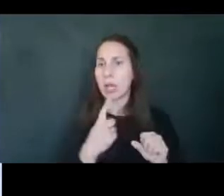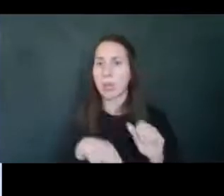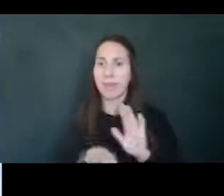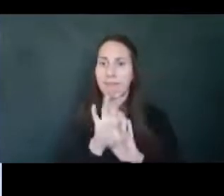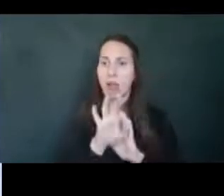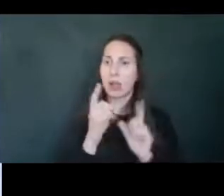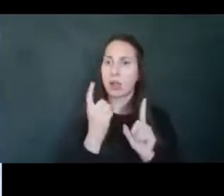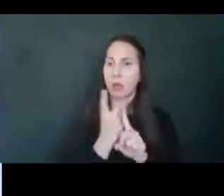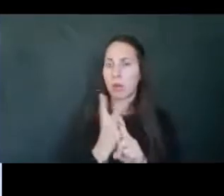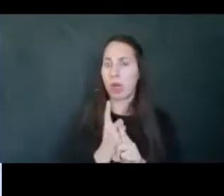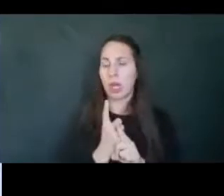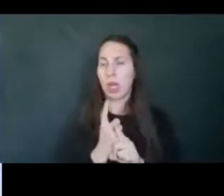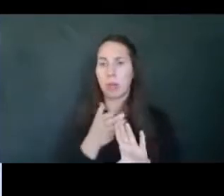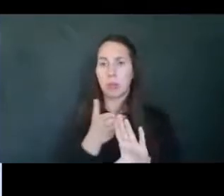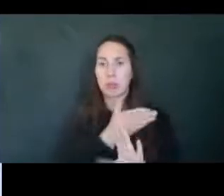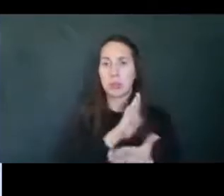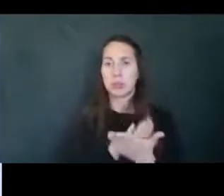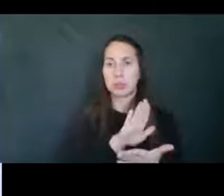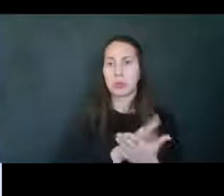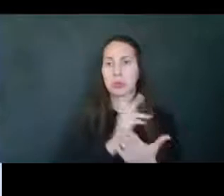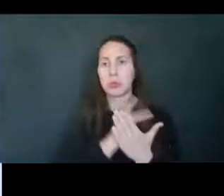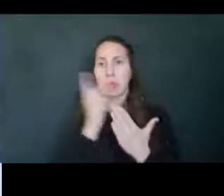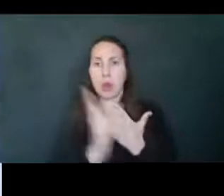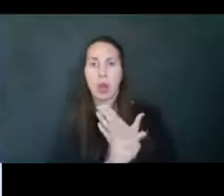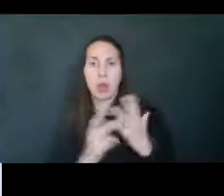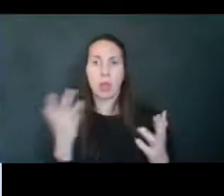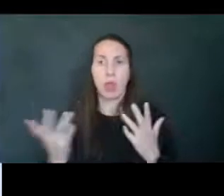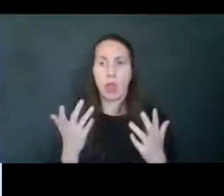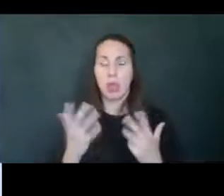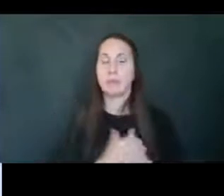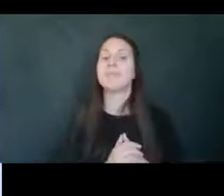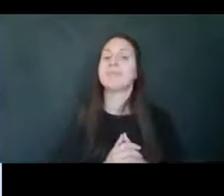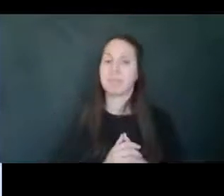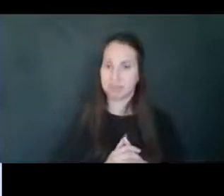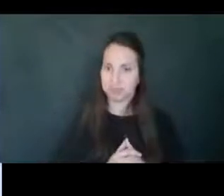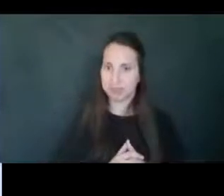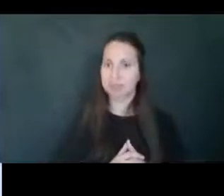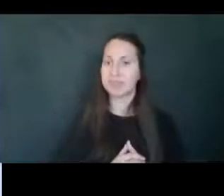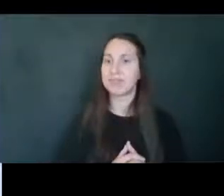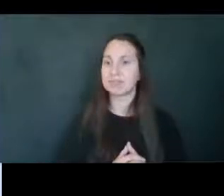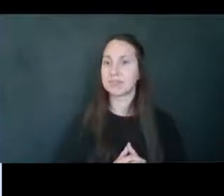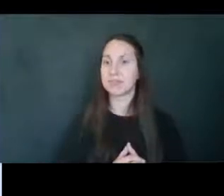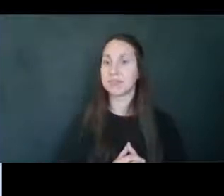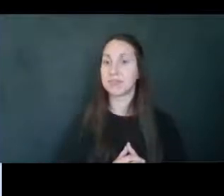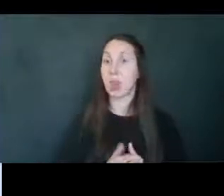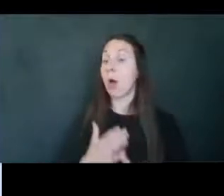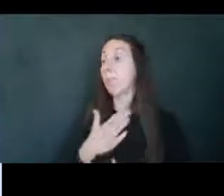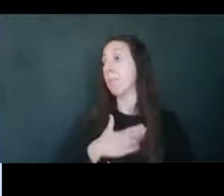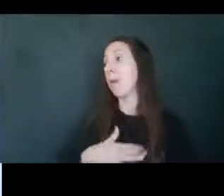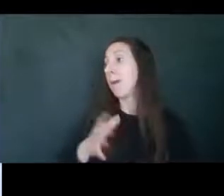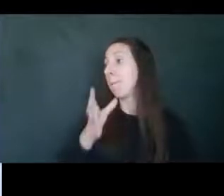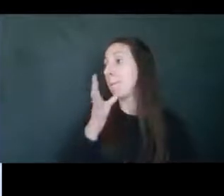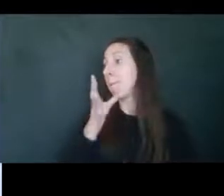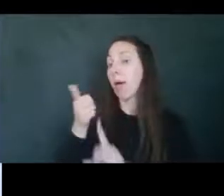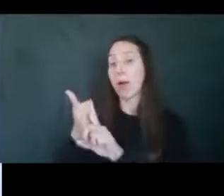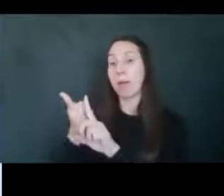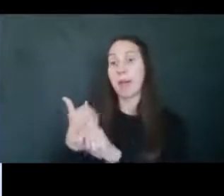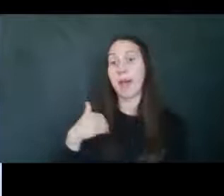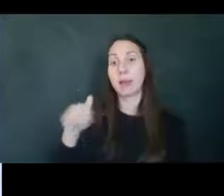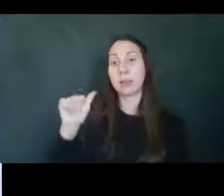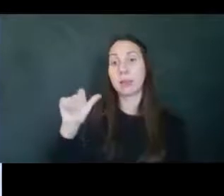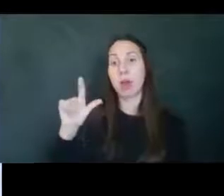preschool program, and my synagogue has really closed me out. Well, I have a mother who has Alzheimer's, and the synagogue has